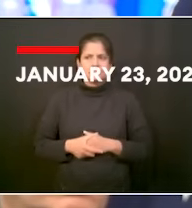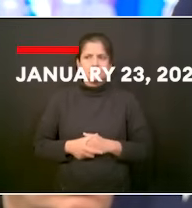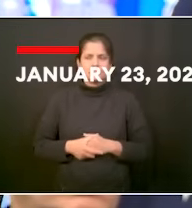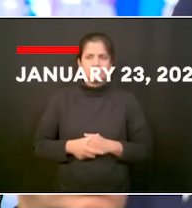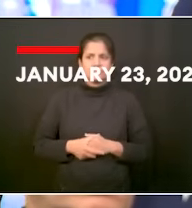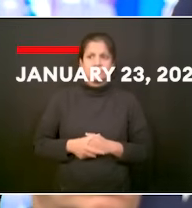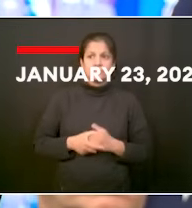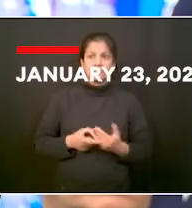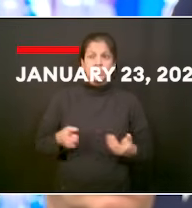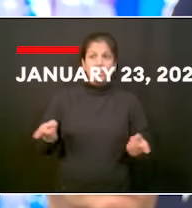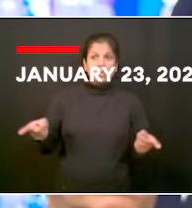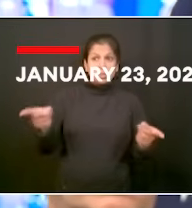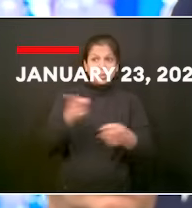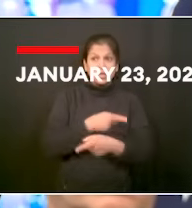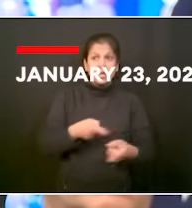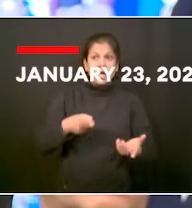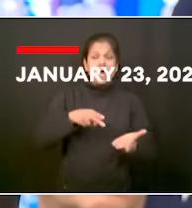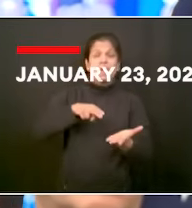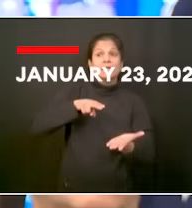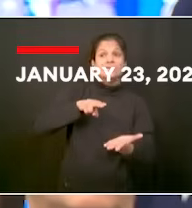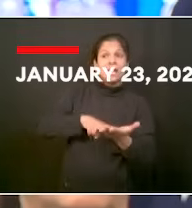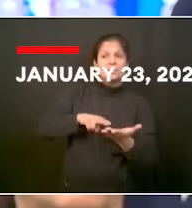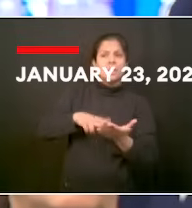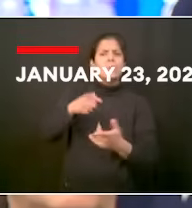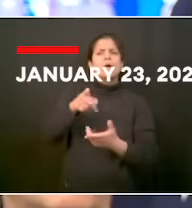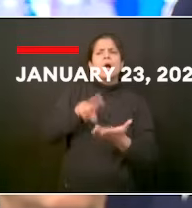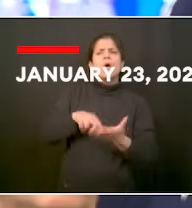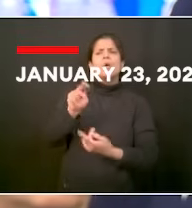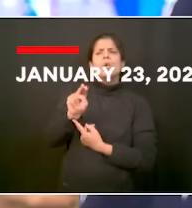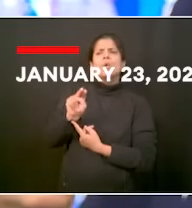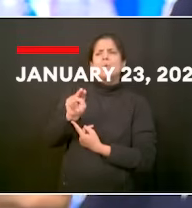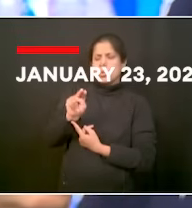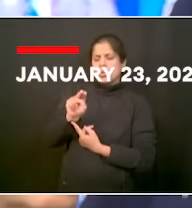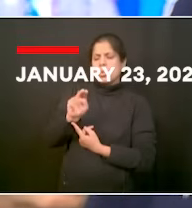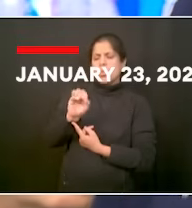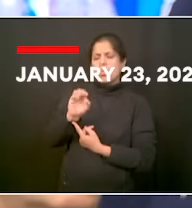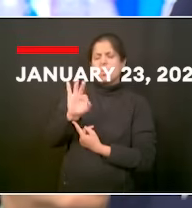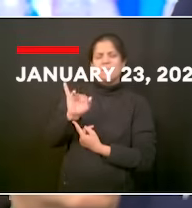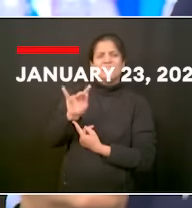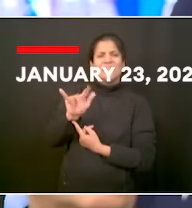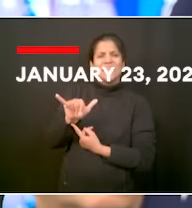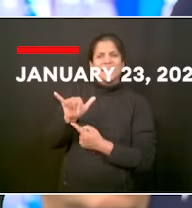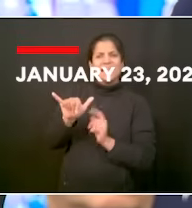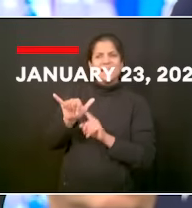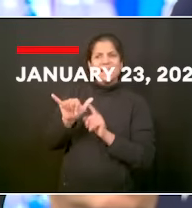Notify NYC. You can do that by texting Notify NYC to